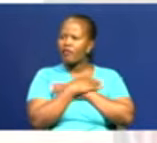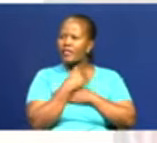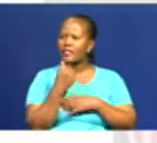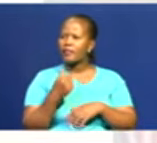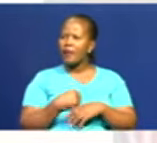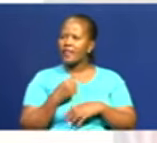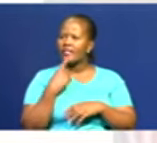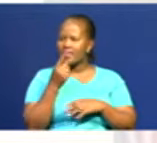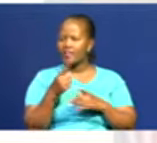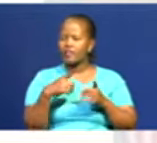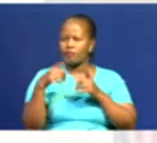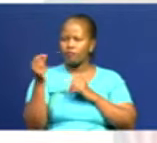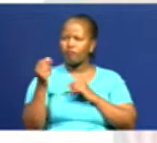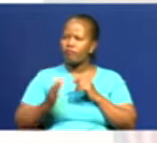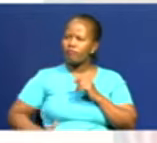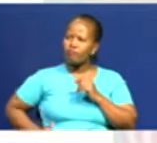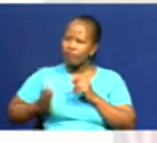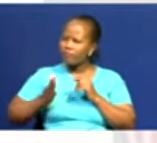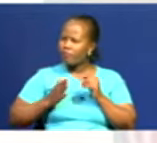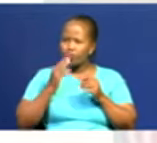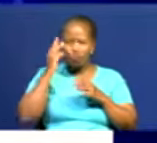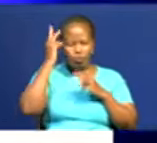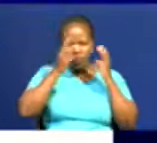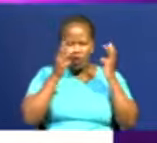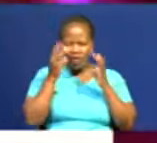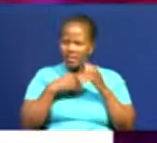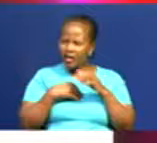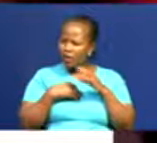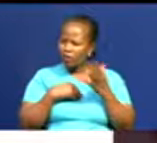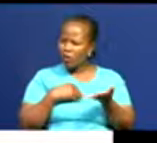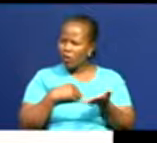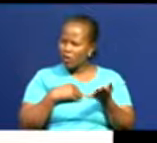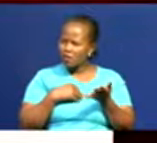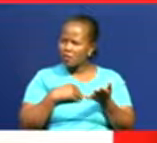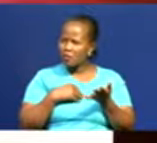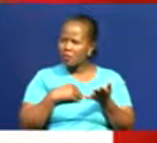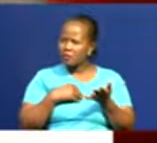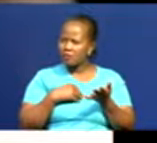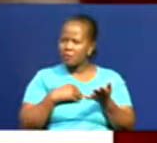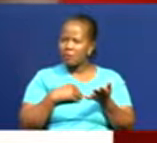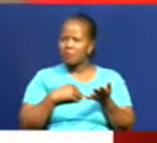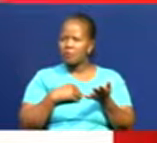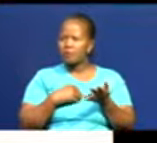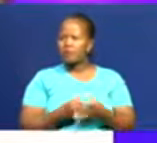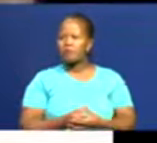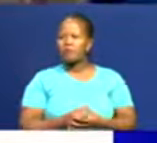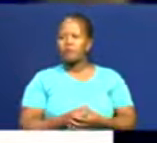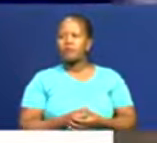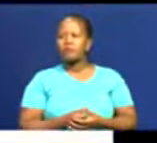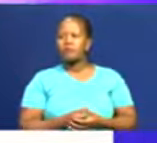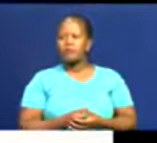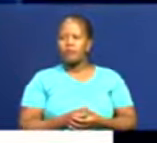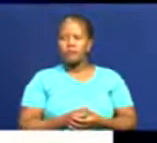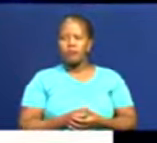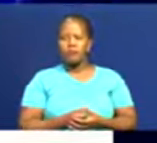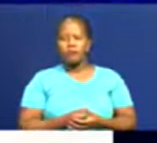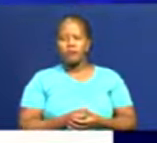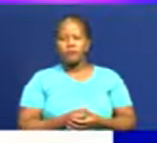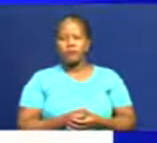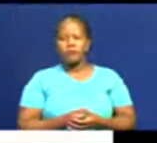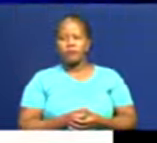amesema anaenda Vasha. Should I be worried, ama?" I cannot believe my eyes.